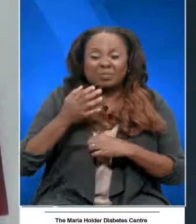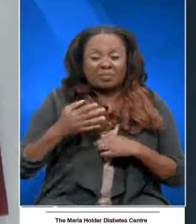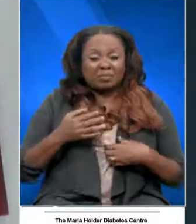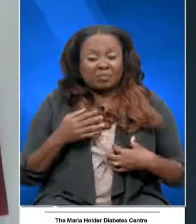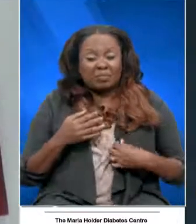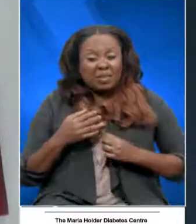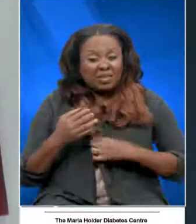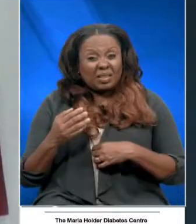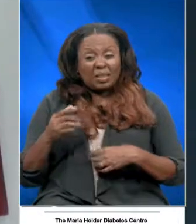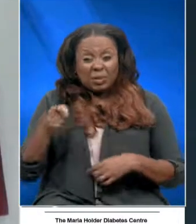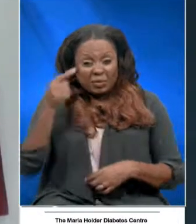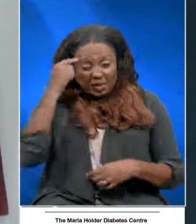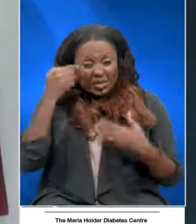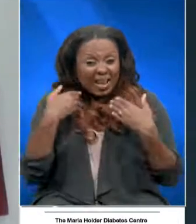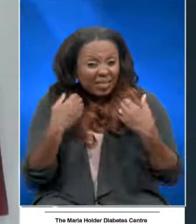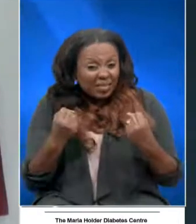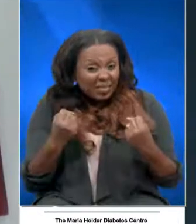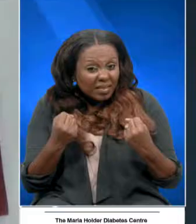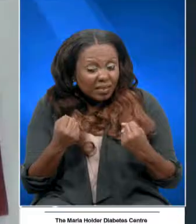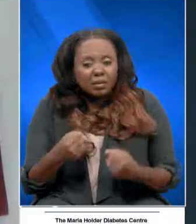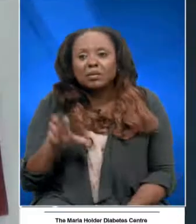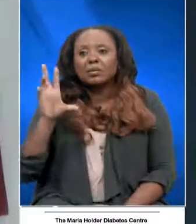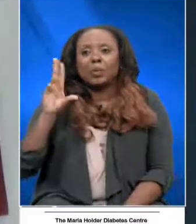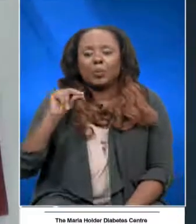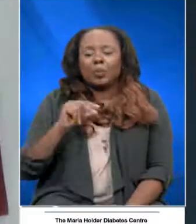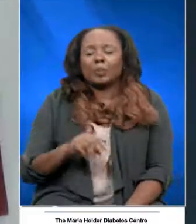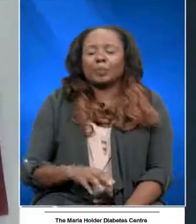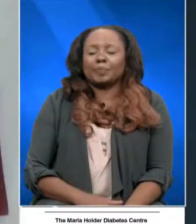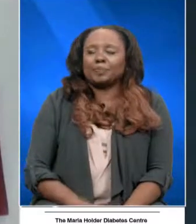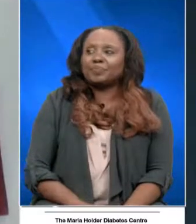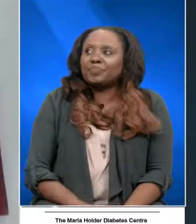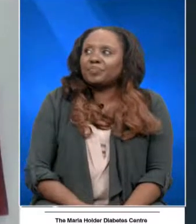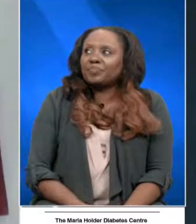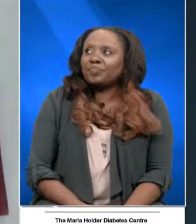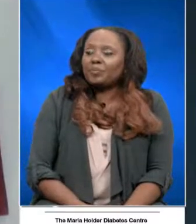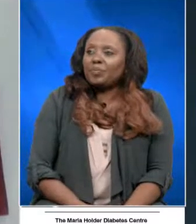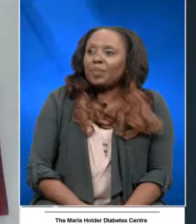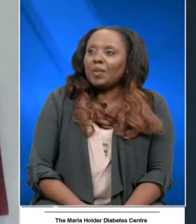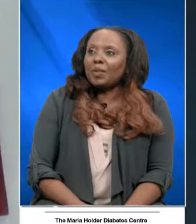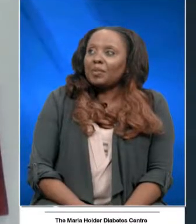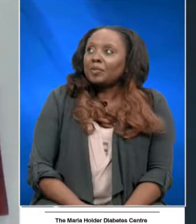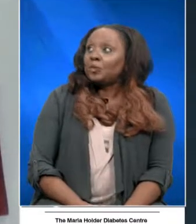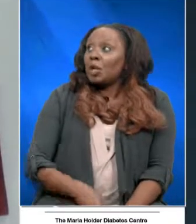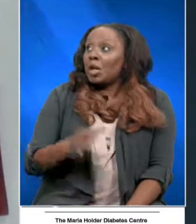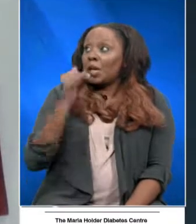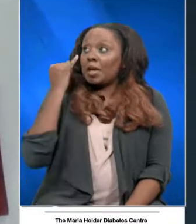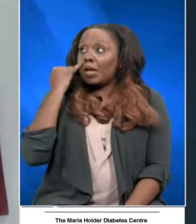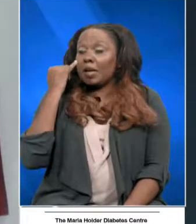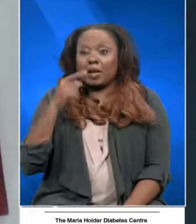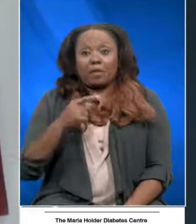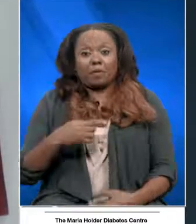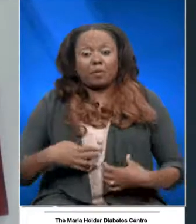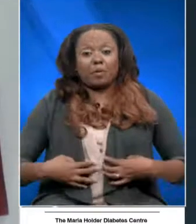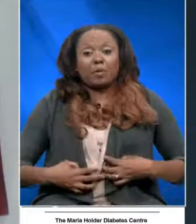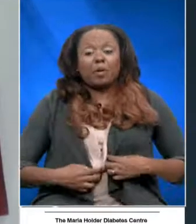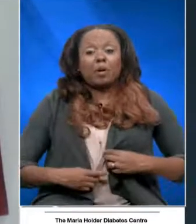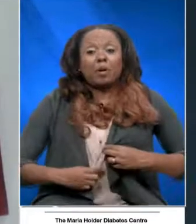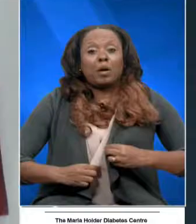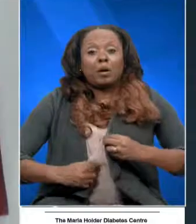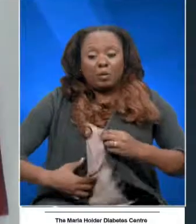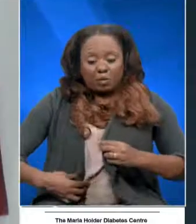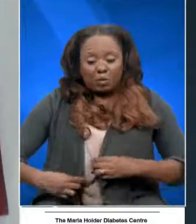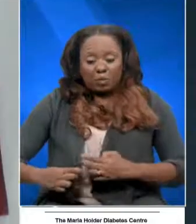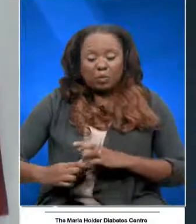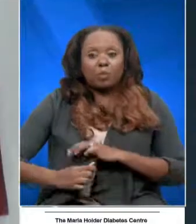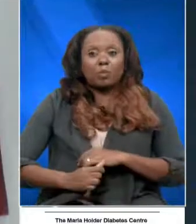no. If you were drinking one of our popular 2 cup soft drinks all the time, which is 17 teaspoons of sugar, and now